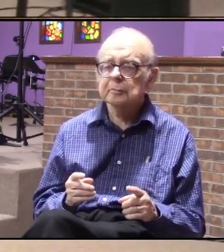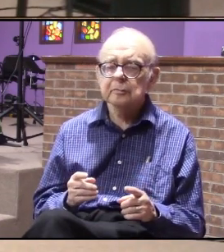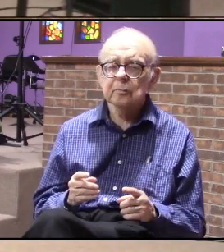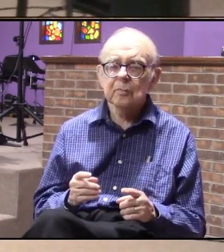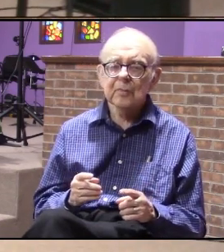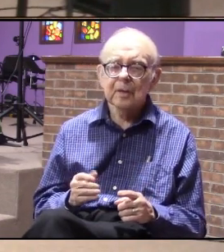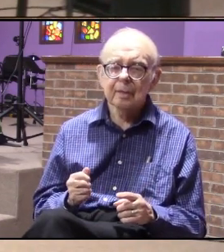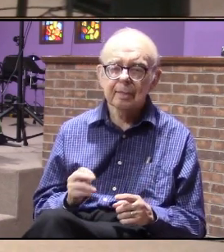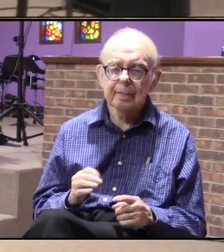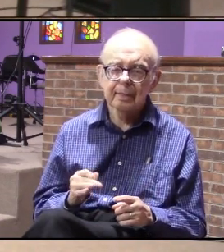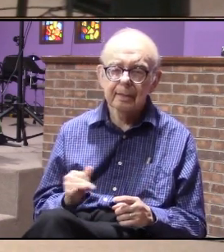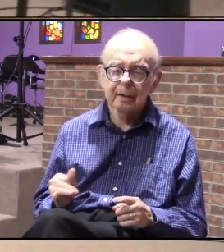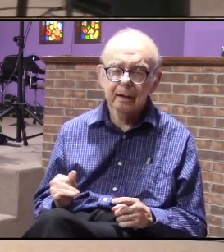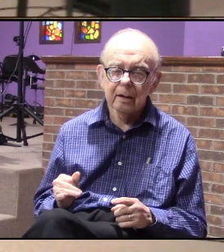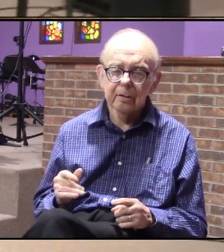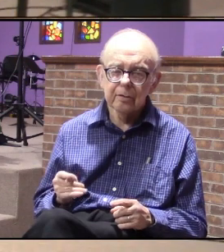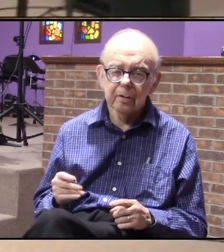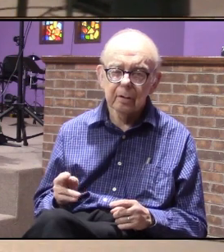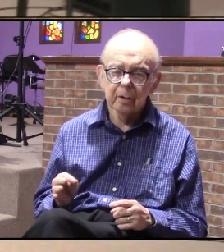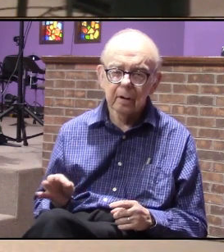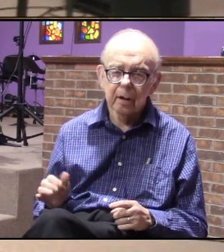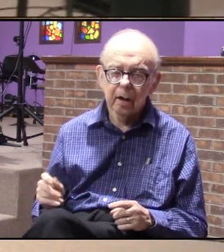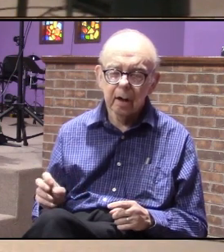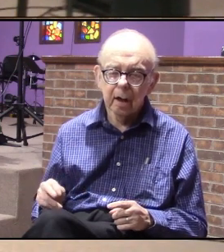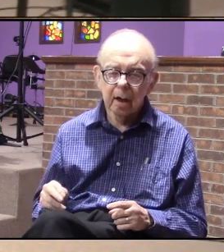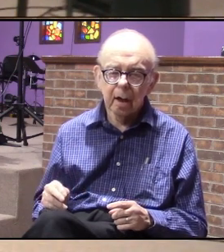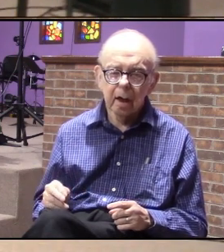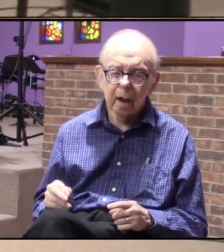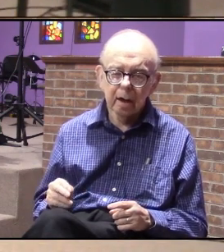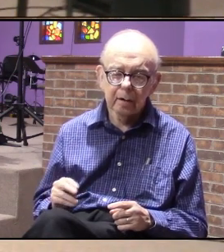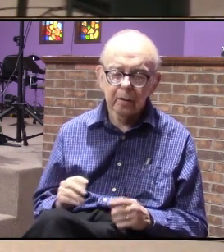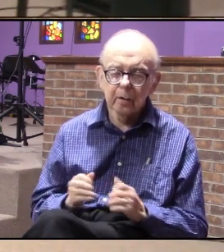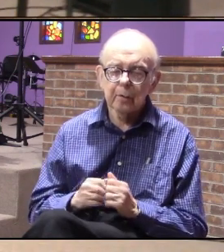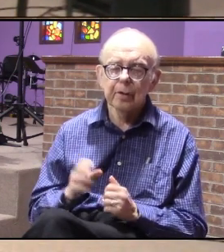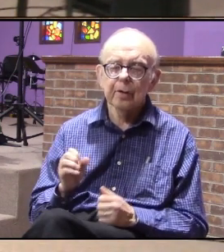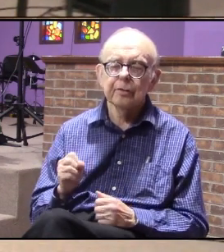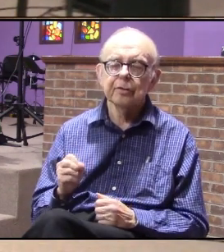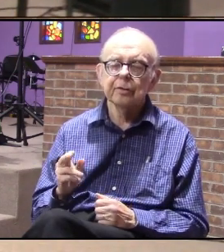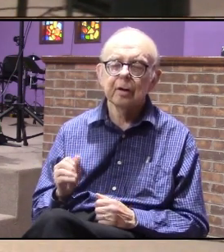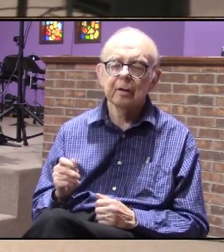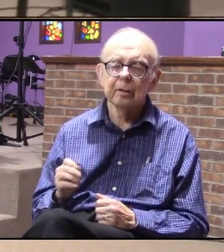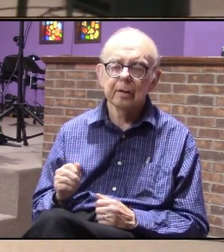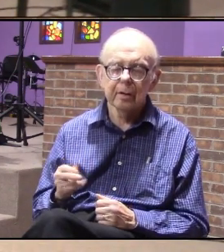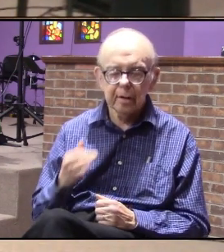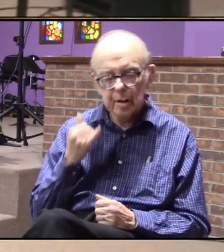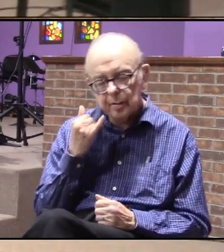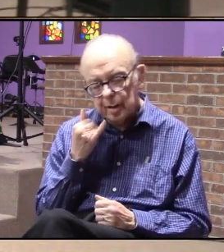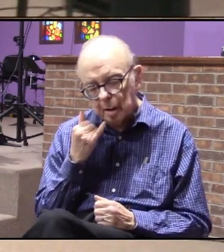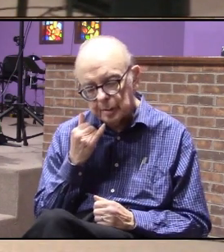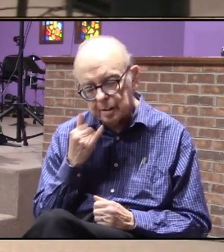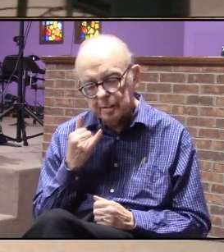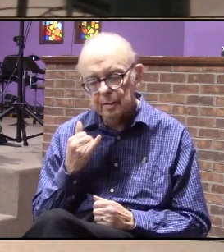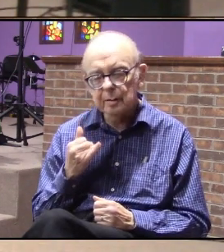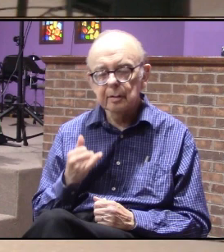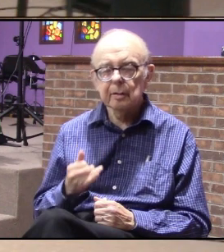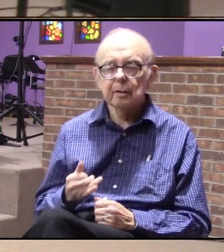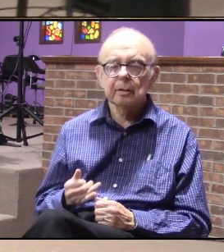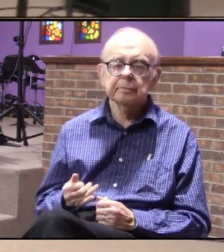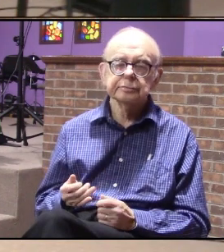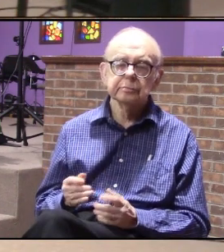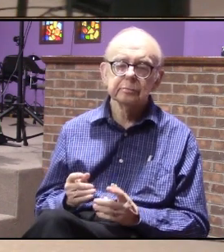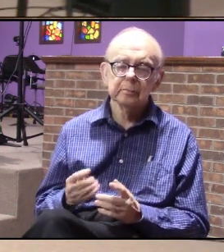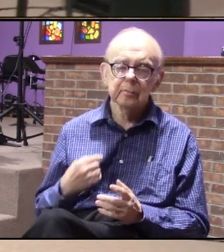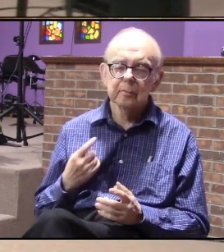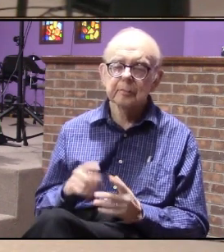Andy Griffith show, which was Sarah, the operator, right? Everybody's going through Sarah. So we